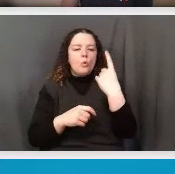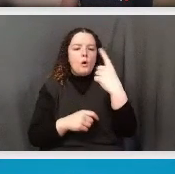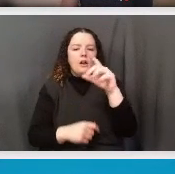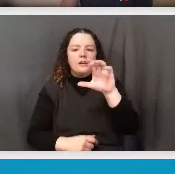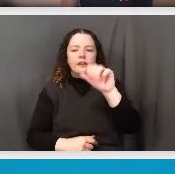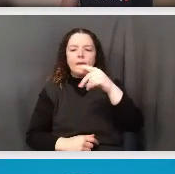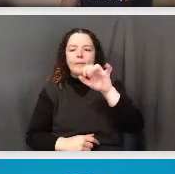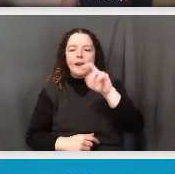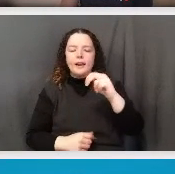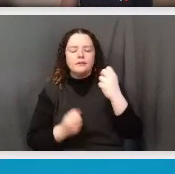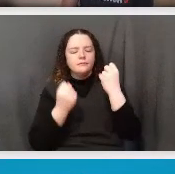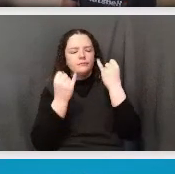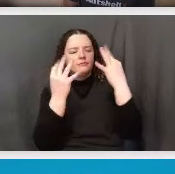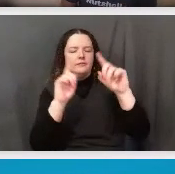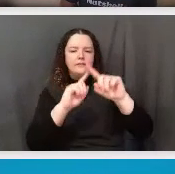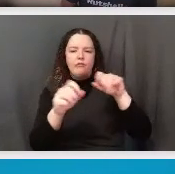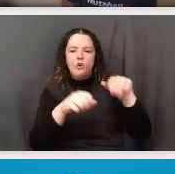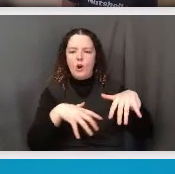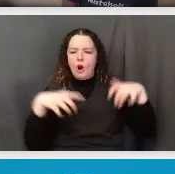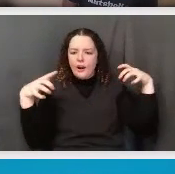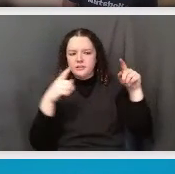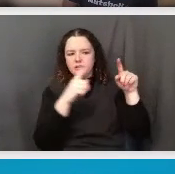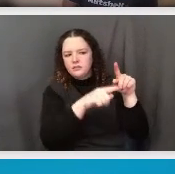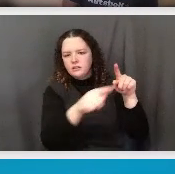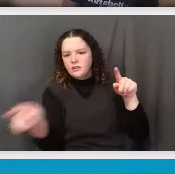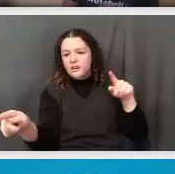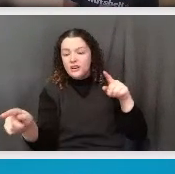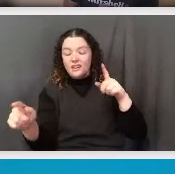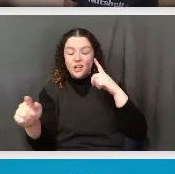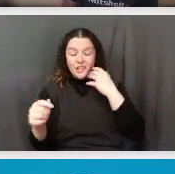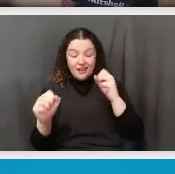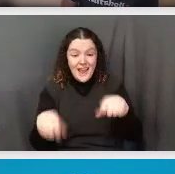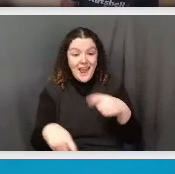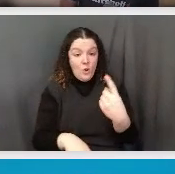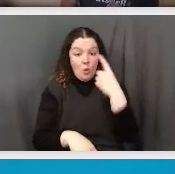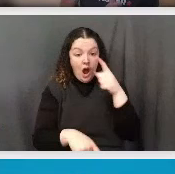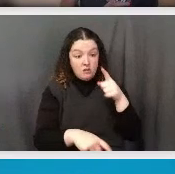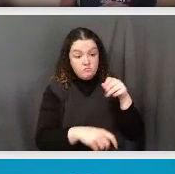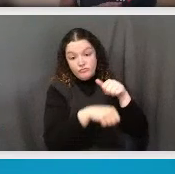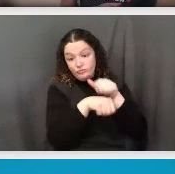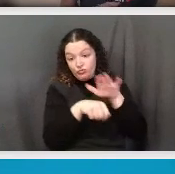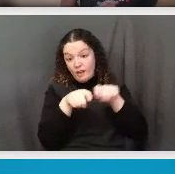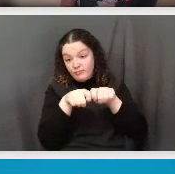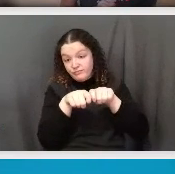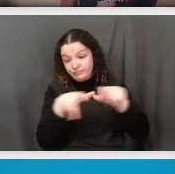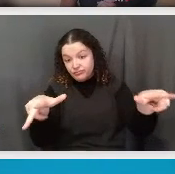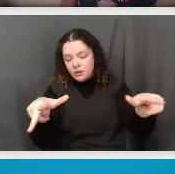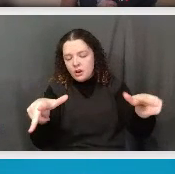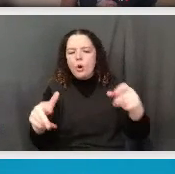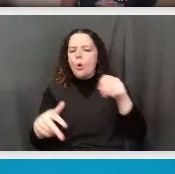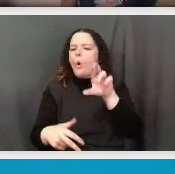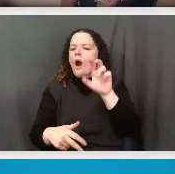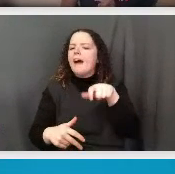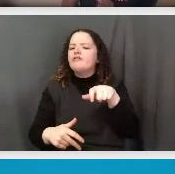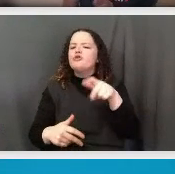one shot, or does she need to send the campaign 3 different times, say if she had 3 audiences? It would need to send 3 different times to